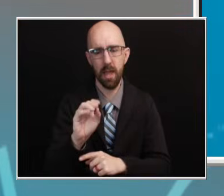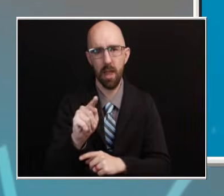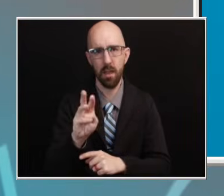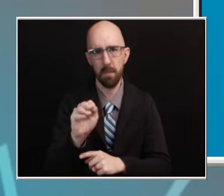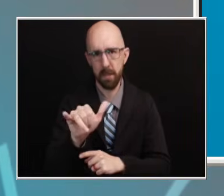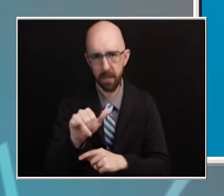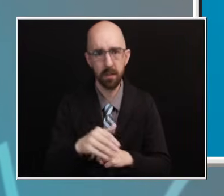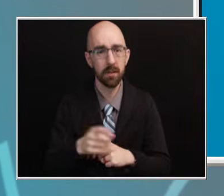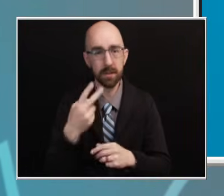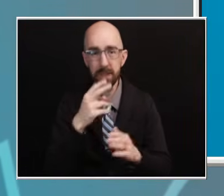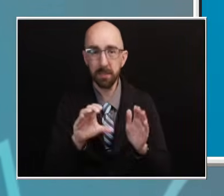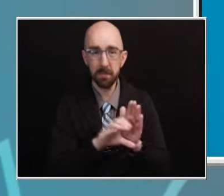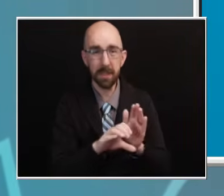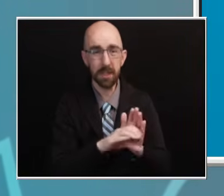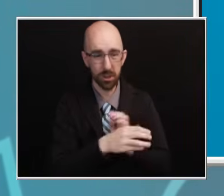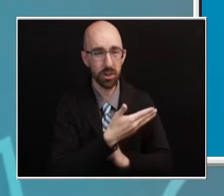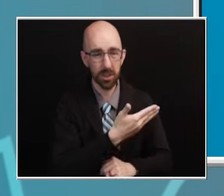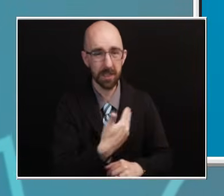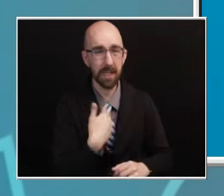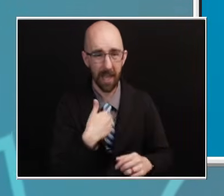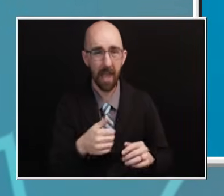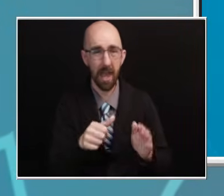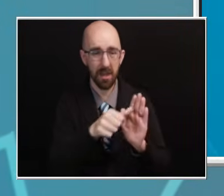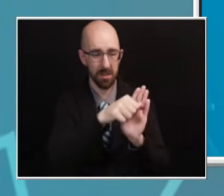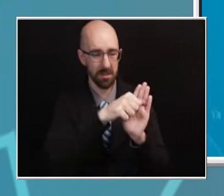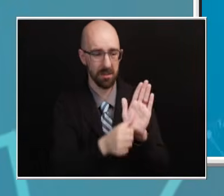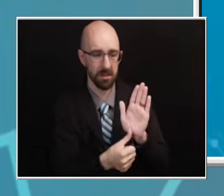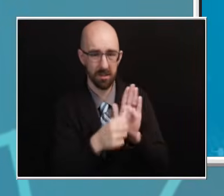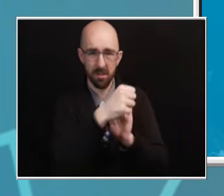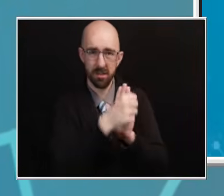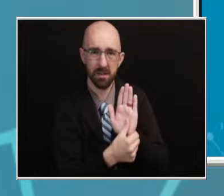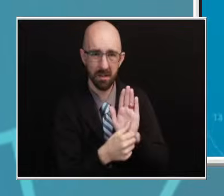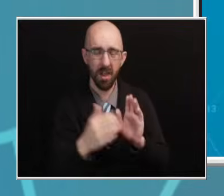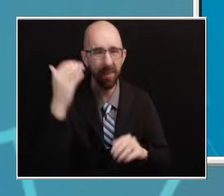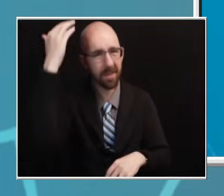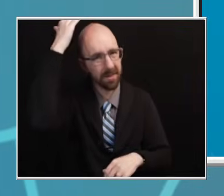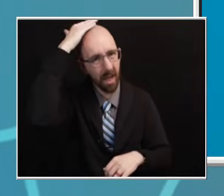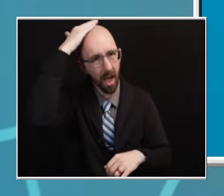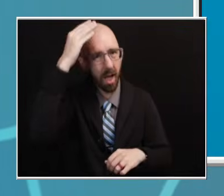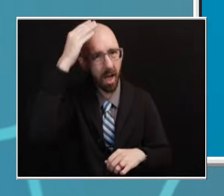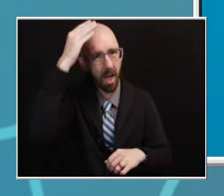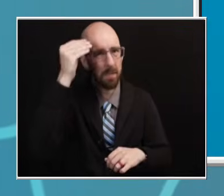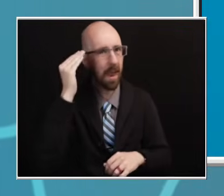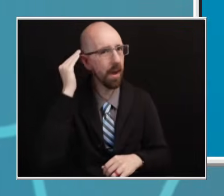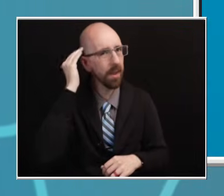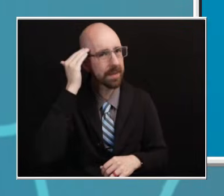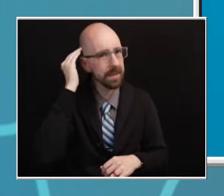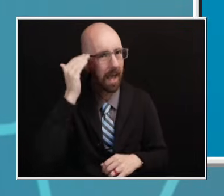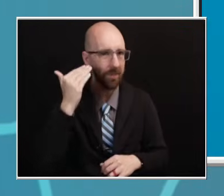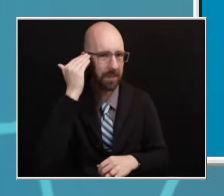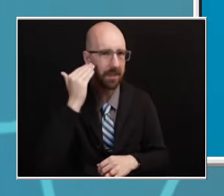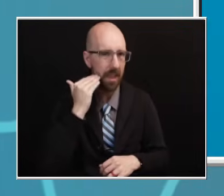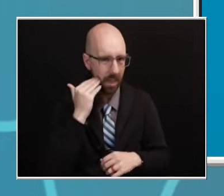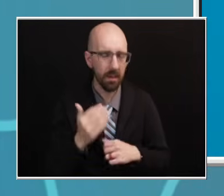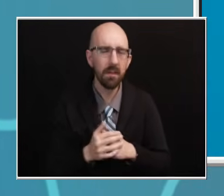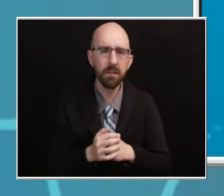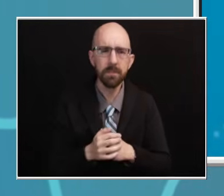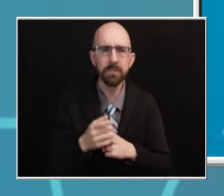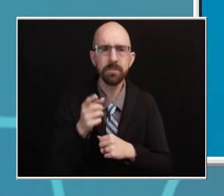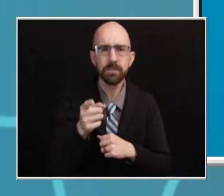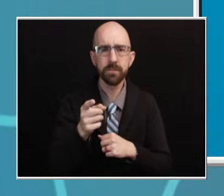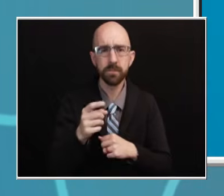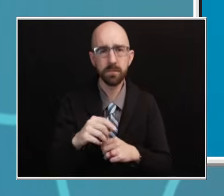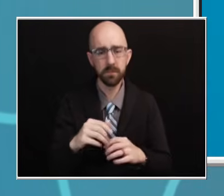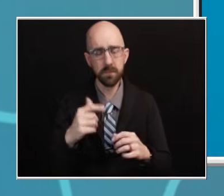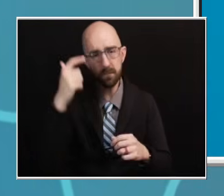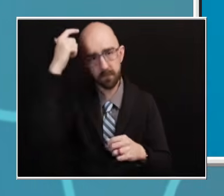pictures, he had large incisions that were made sort of on the top and side of the head. And then the scalp and the